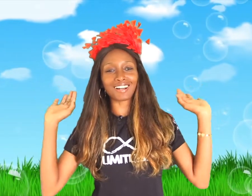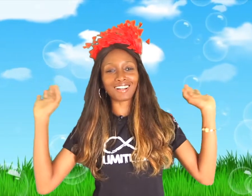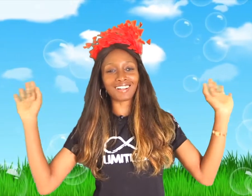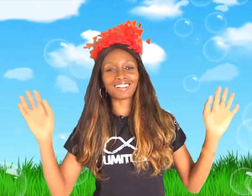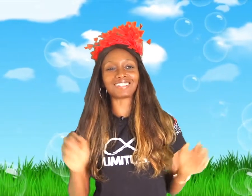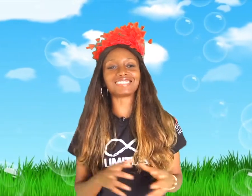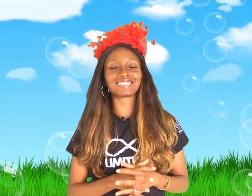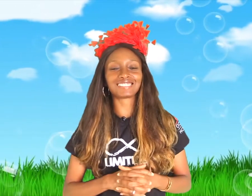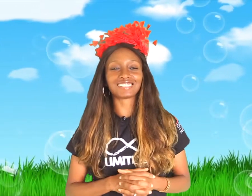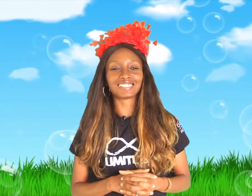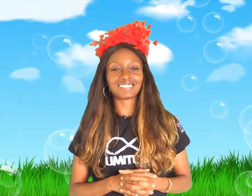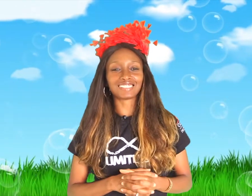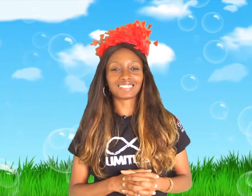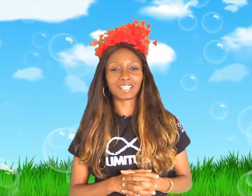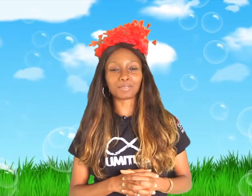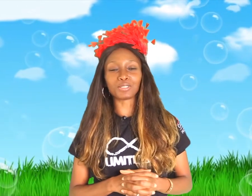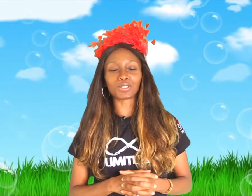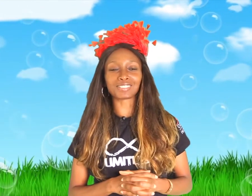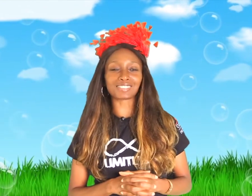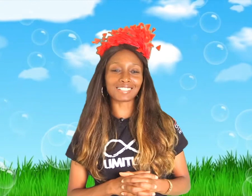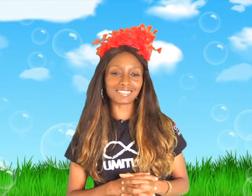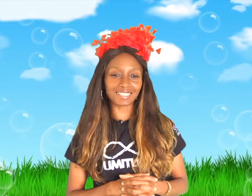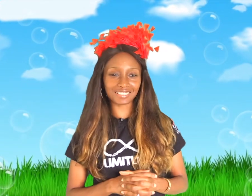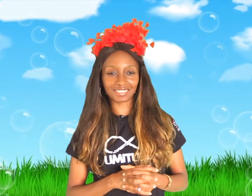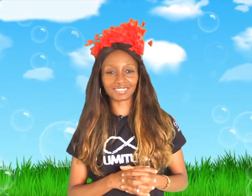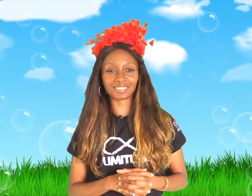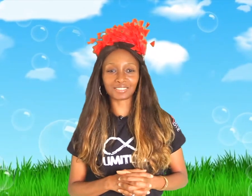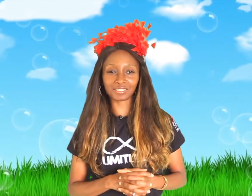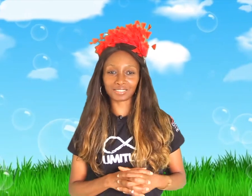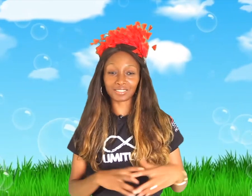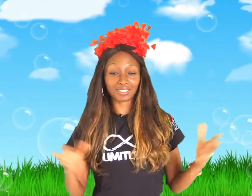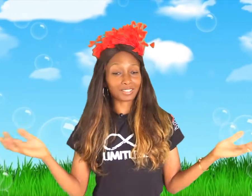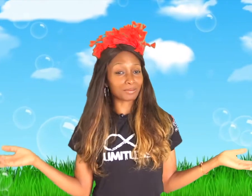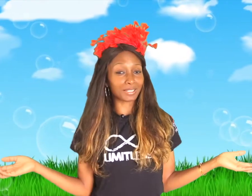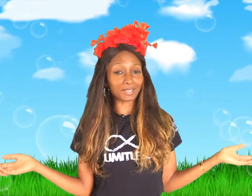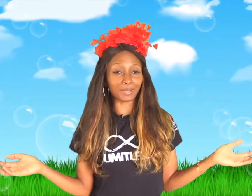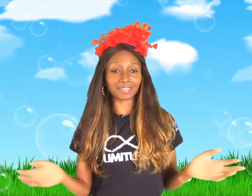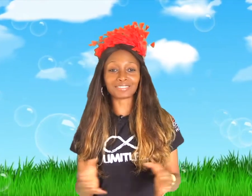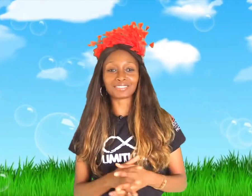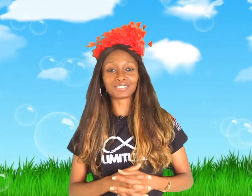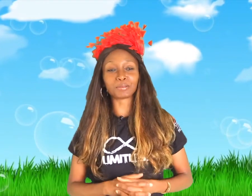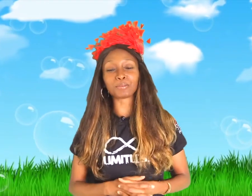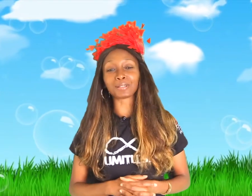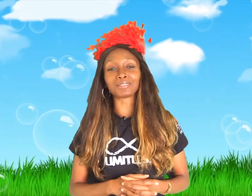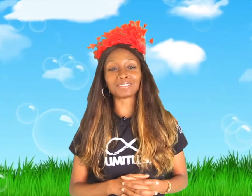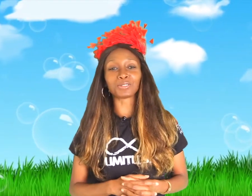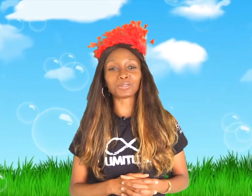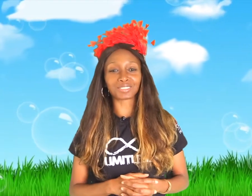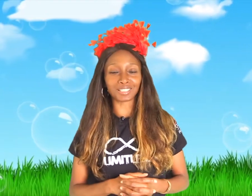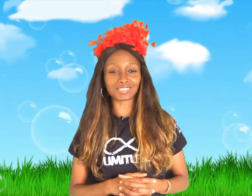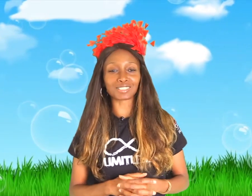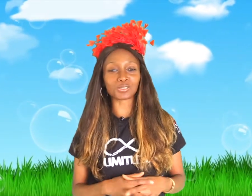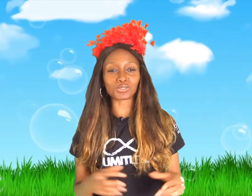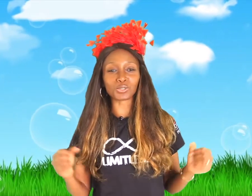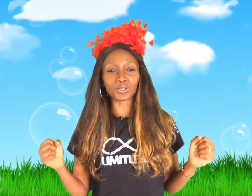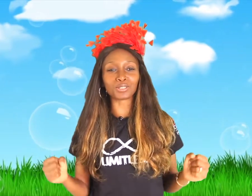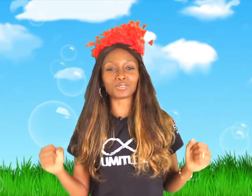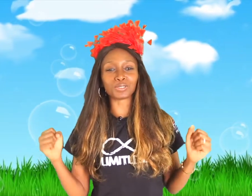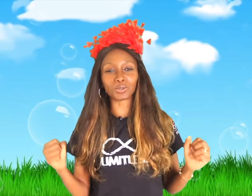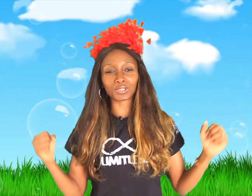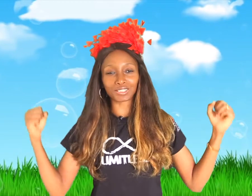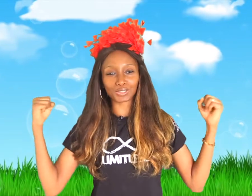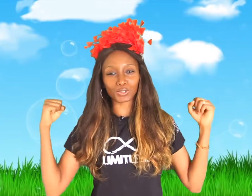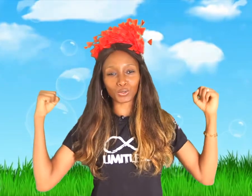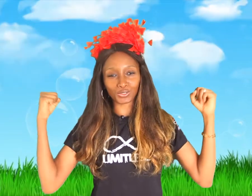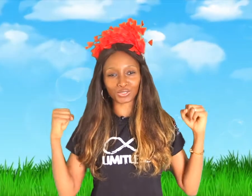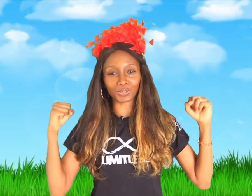Praise God. I believe you're excited. But anyway, remember, in all things, that the joy of